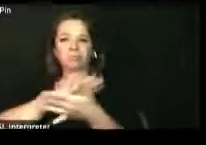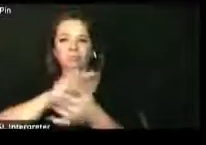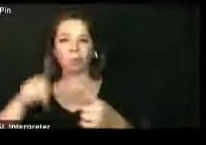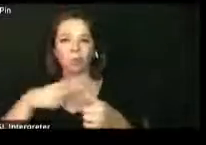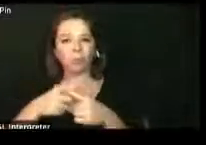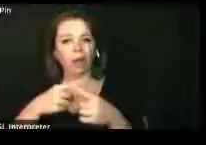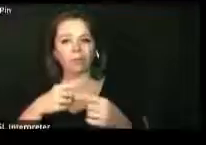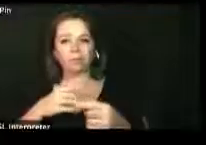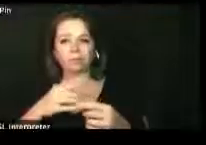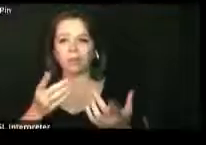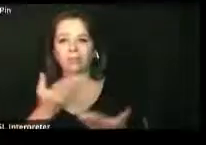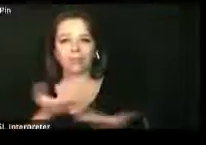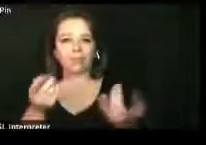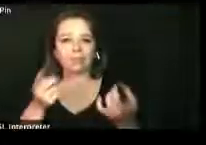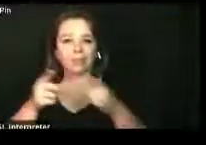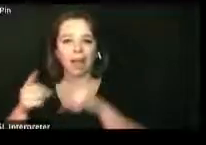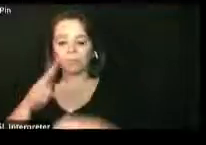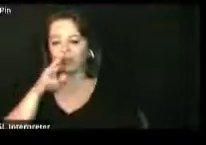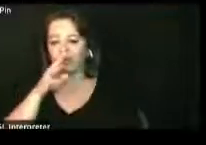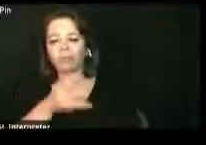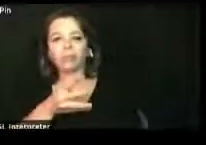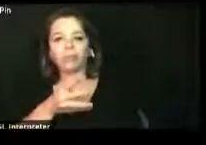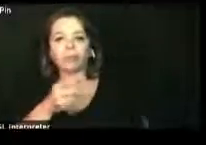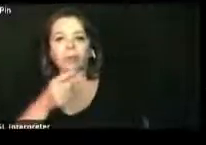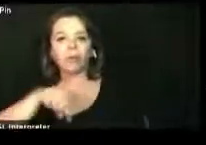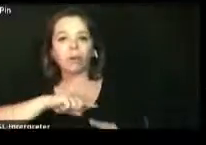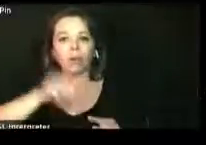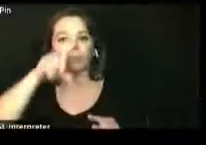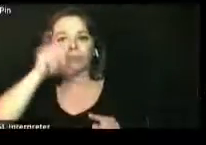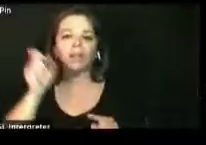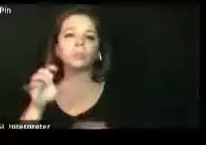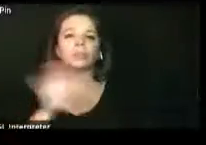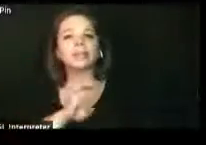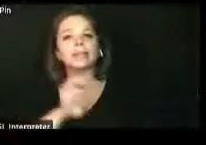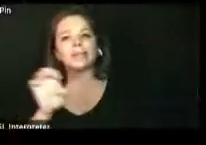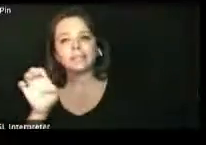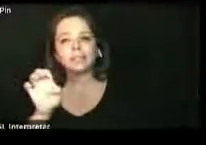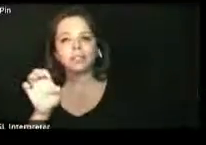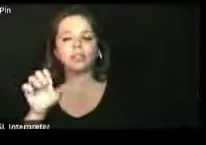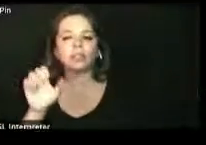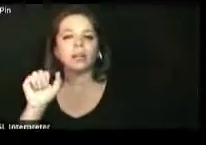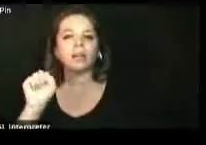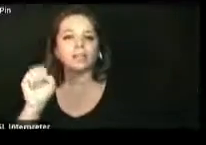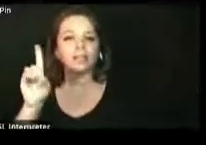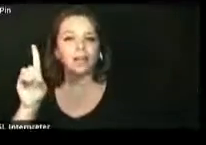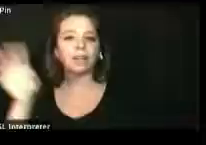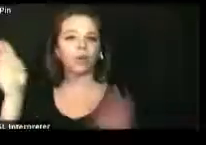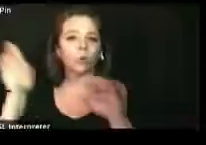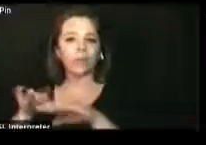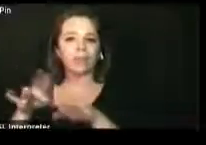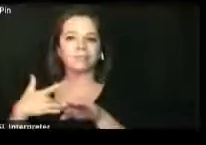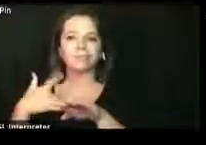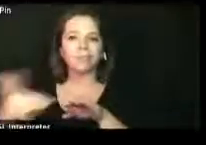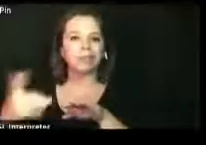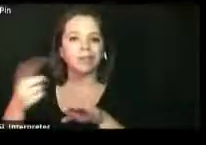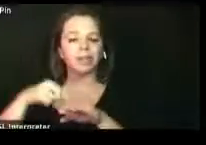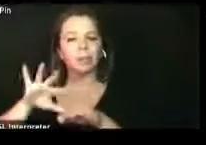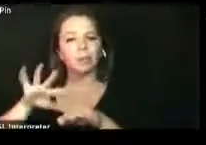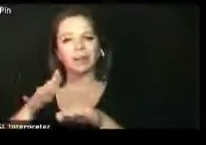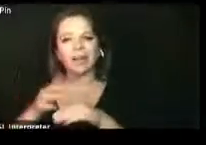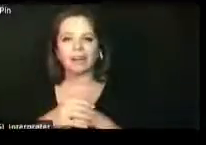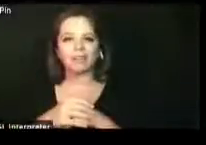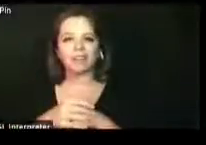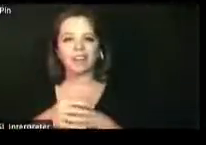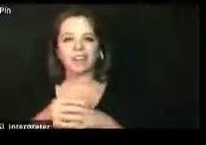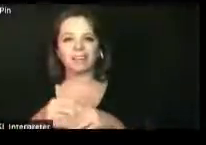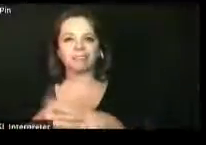because we're the eastern San Gabriel Valley, and typically we're kind of the stepchild of